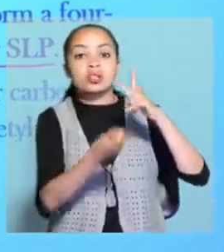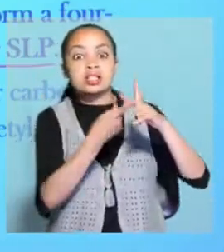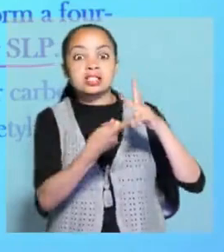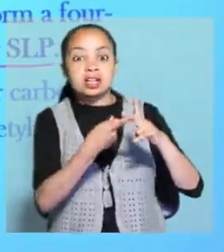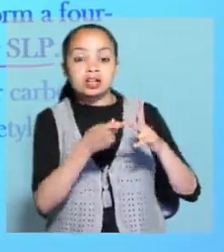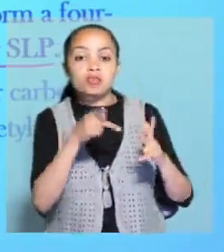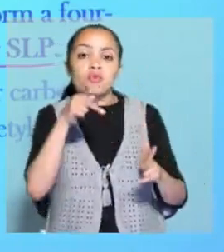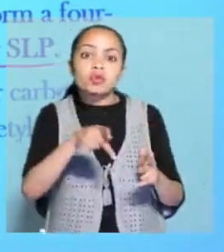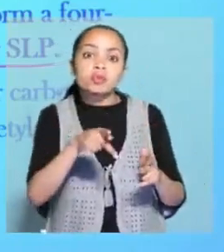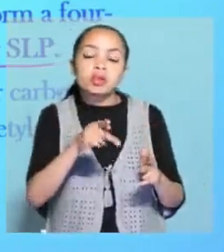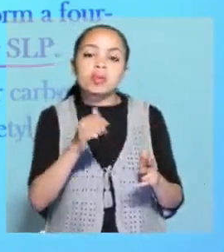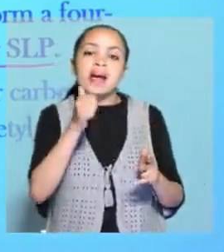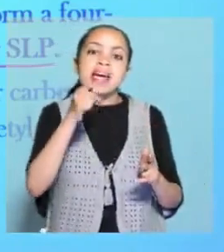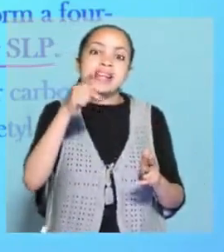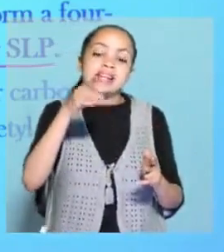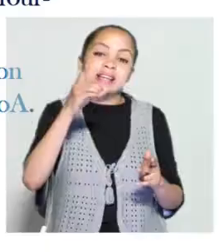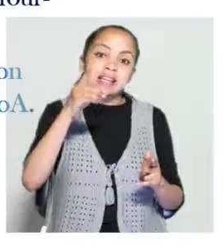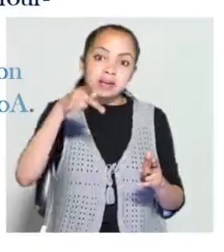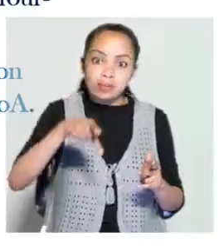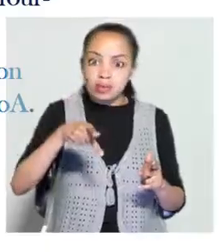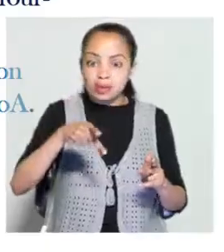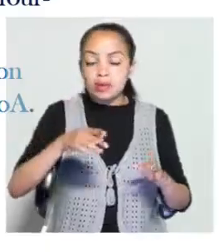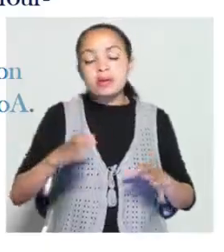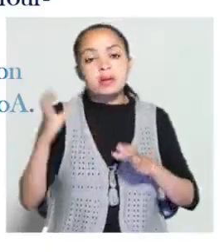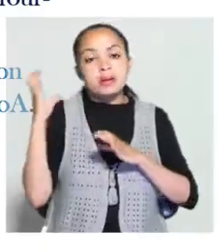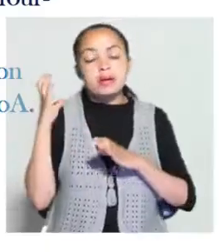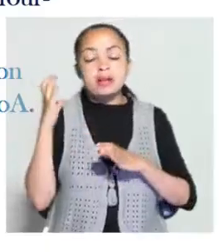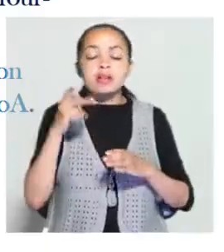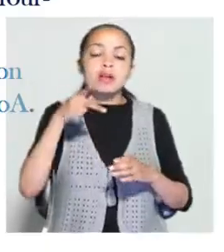of ADP for carrying out the means of phosphorylation.